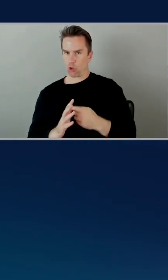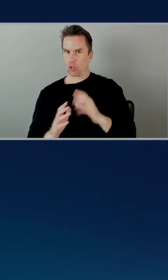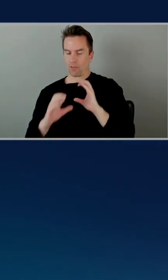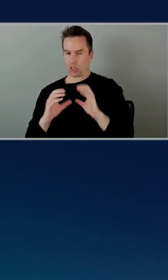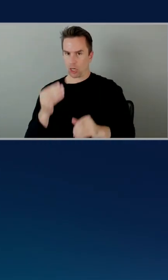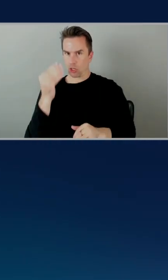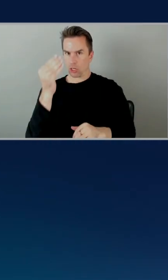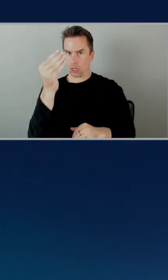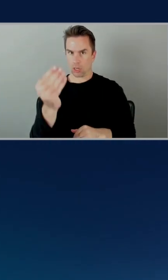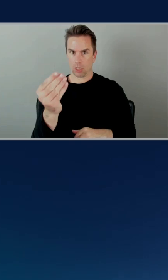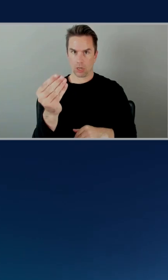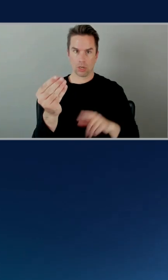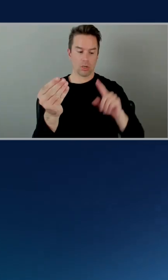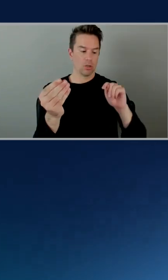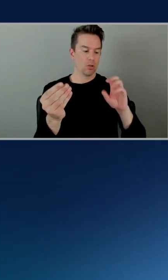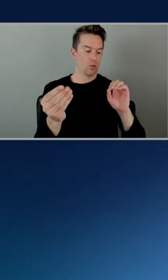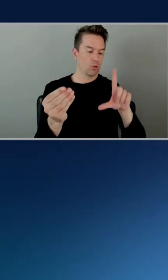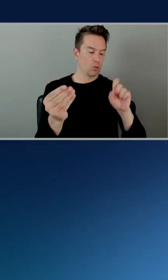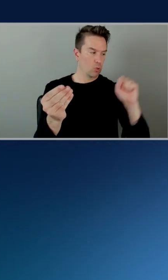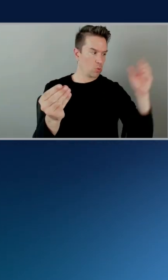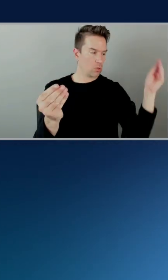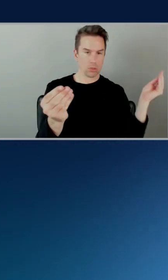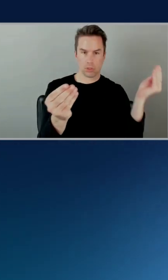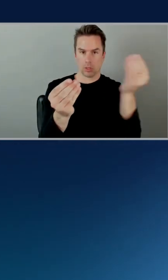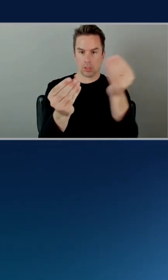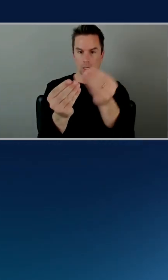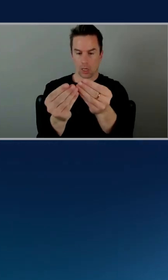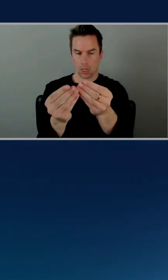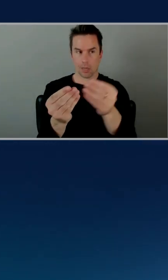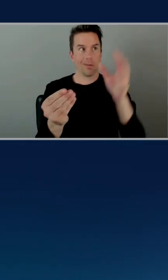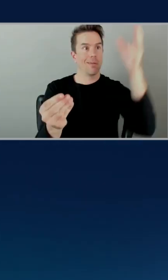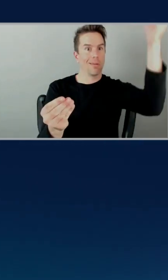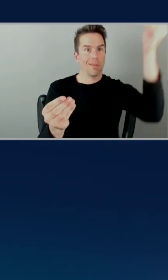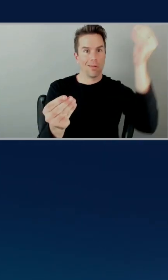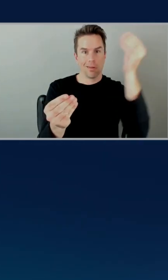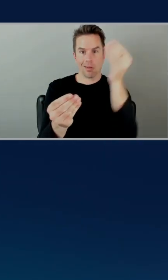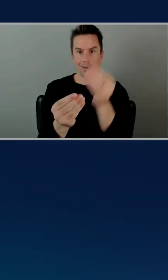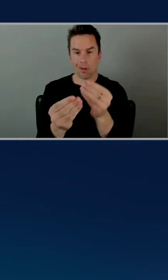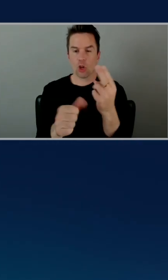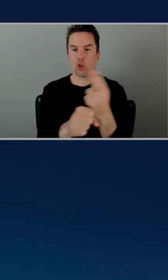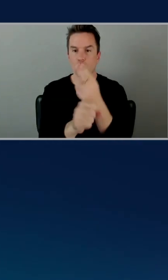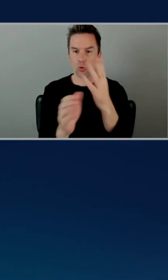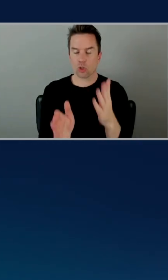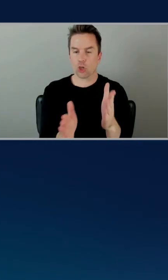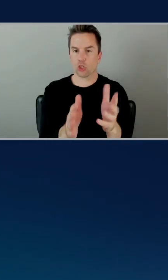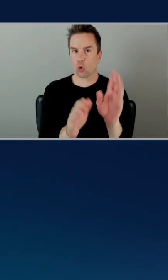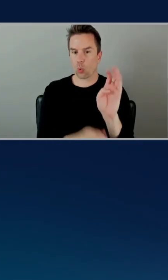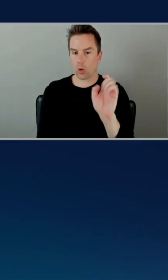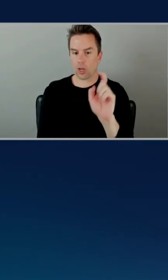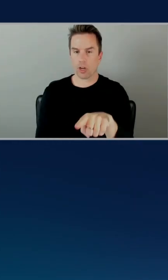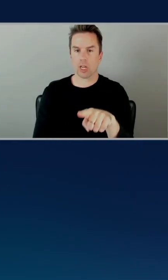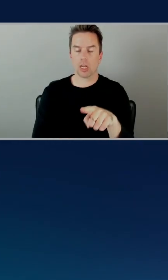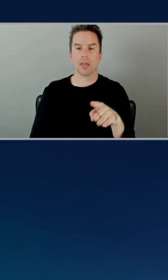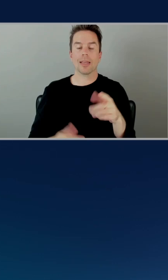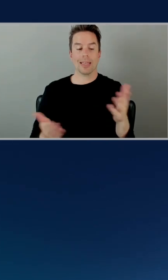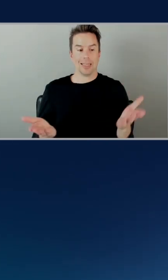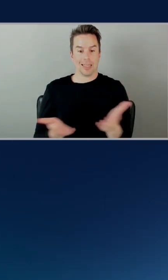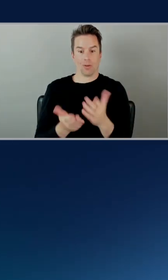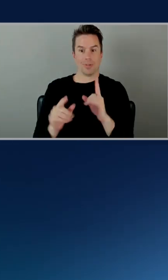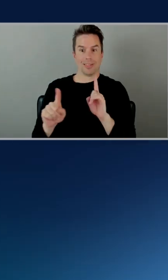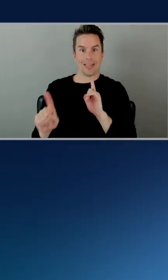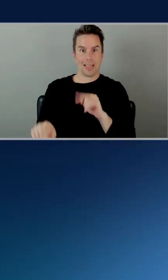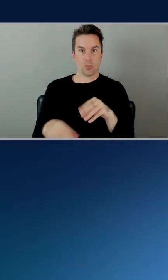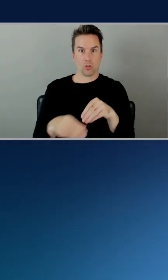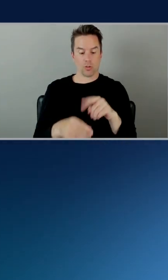And here's the user's query. You told me to invoke this tool. Here was the answer of the tool. And then the LLM